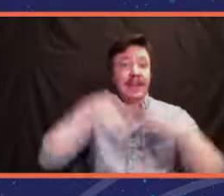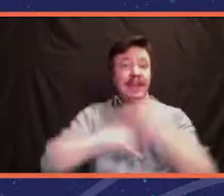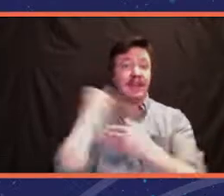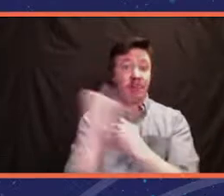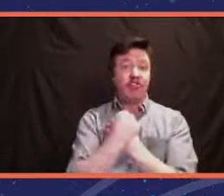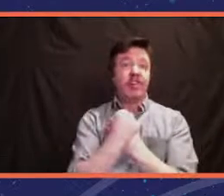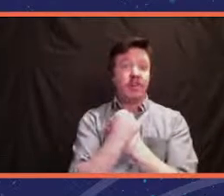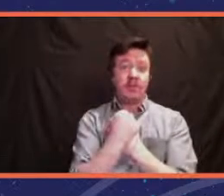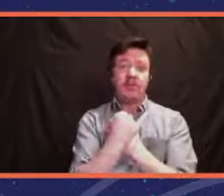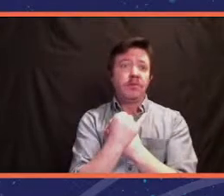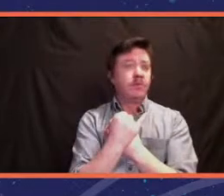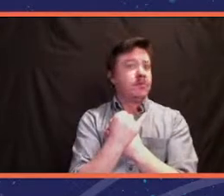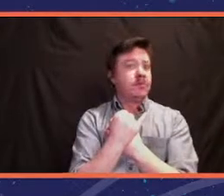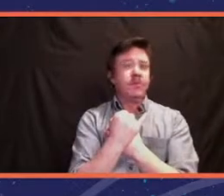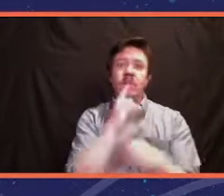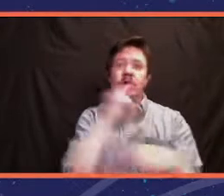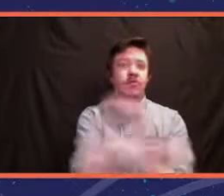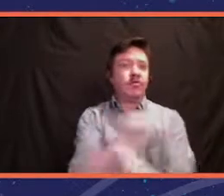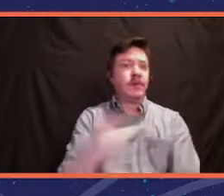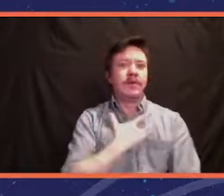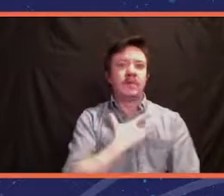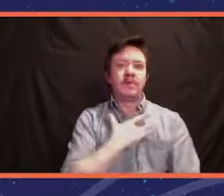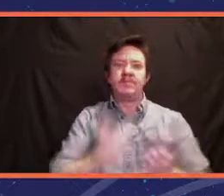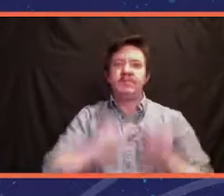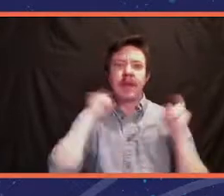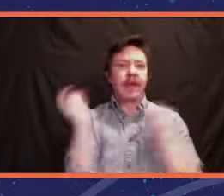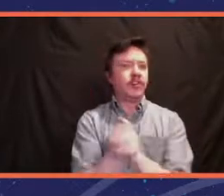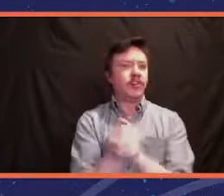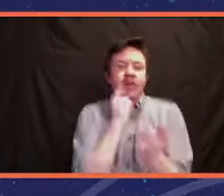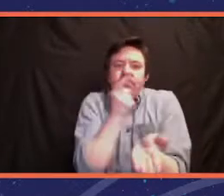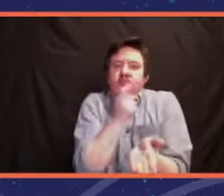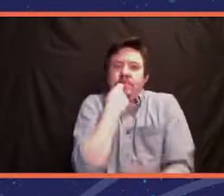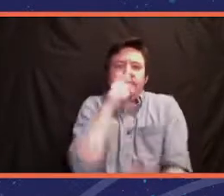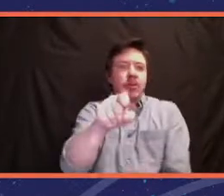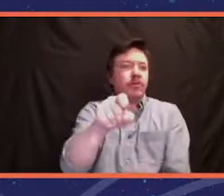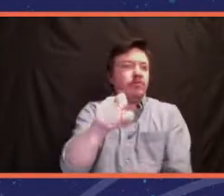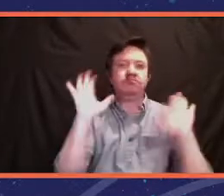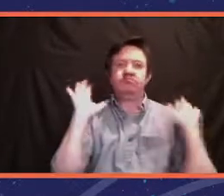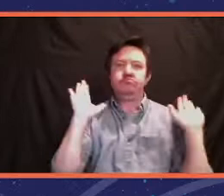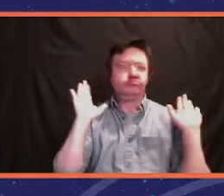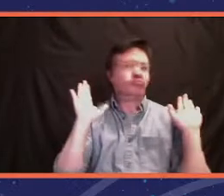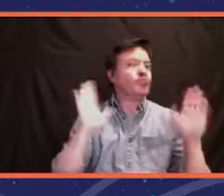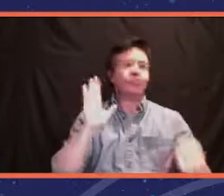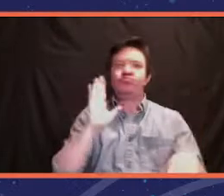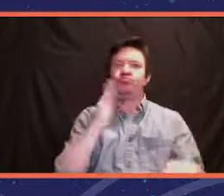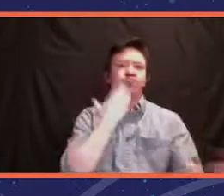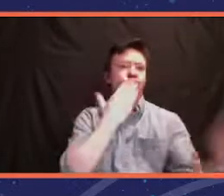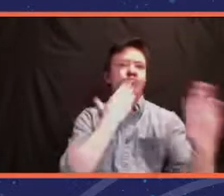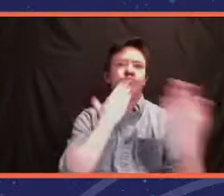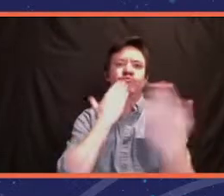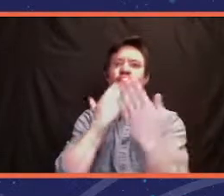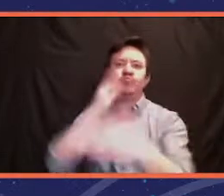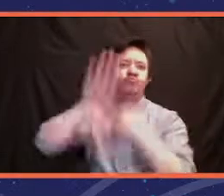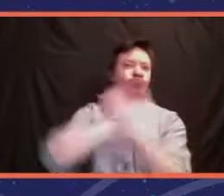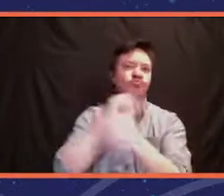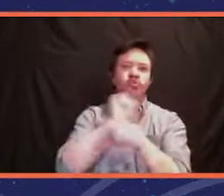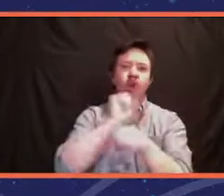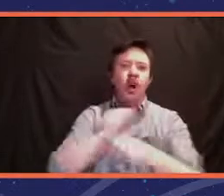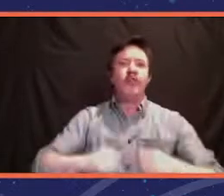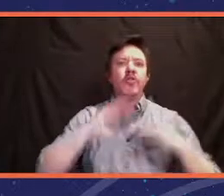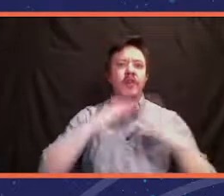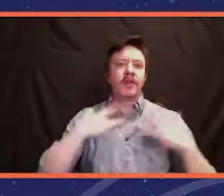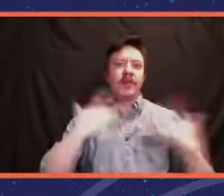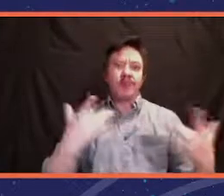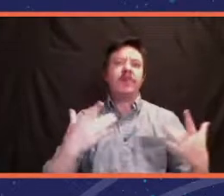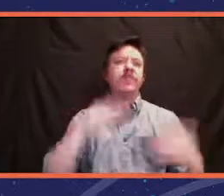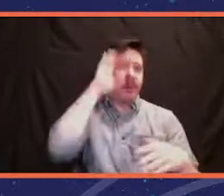really had a life-changing impact on me. And I can't thank all of you enough for like all the work that you put in behind the scenes, because I know y'all did put in work. So thank